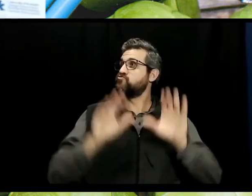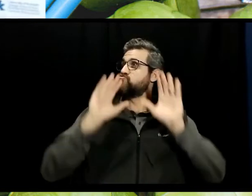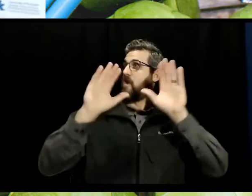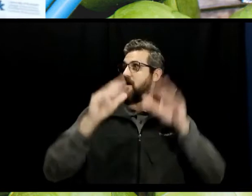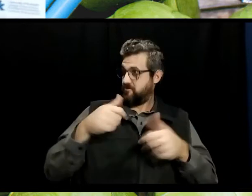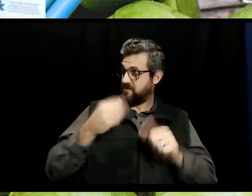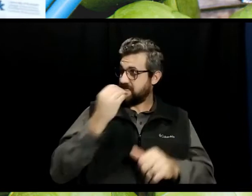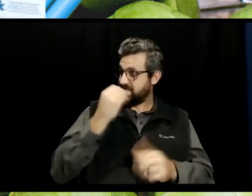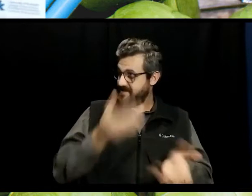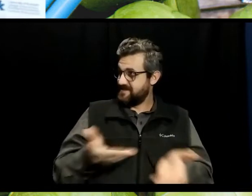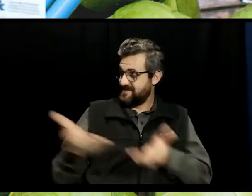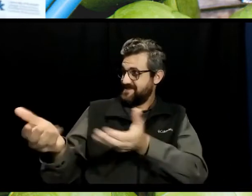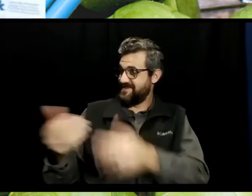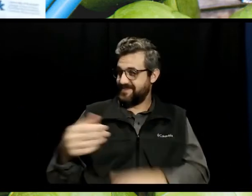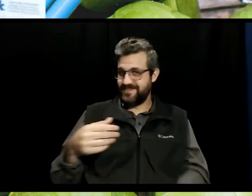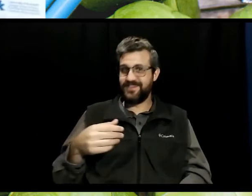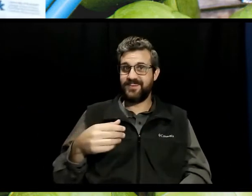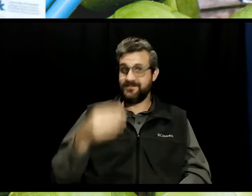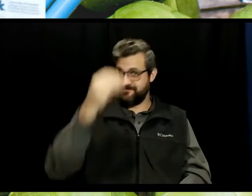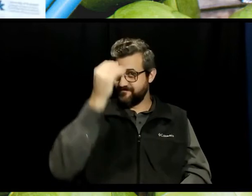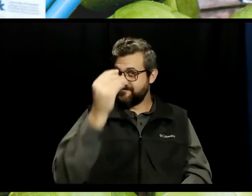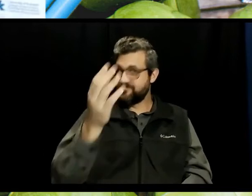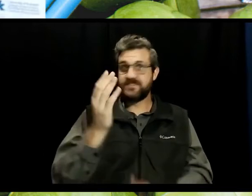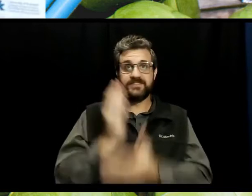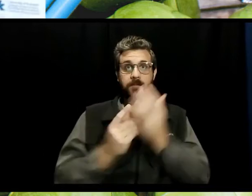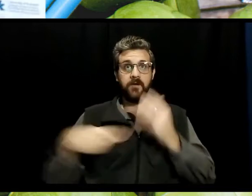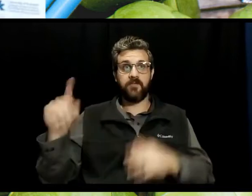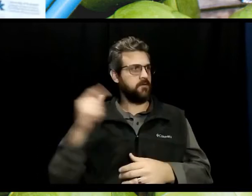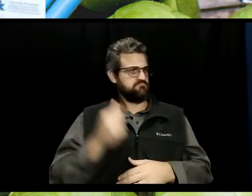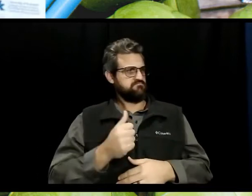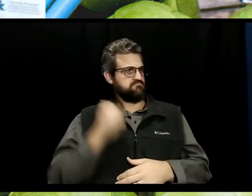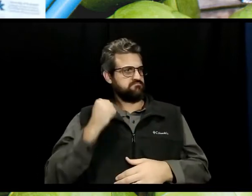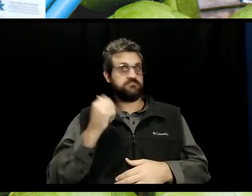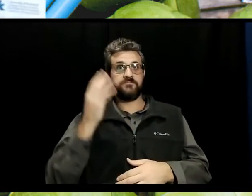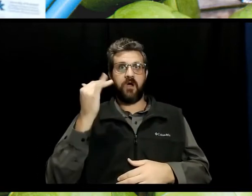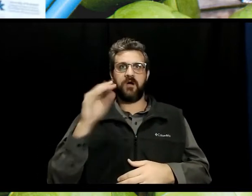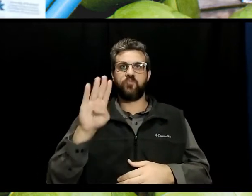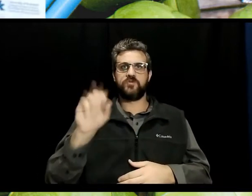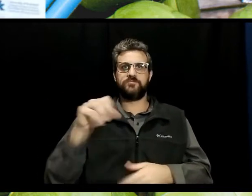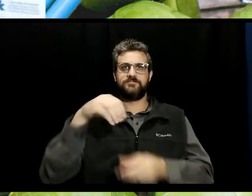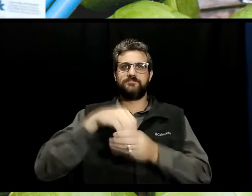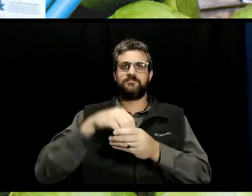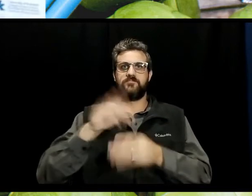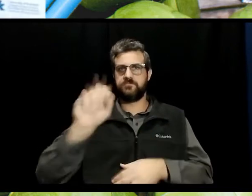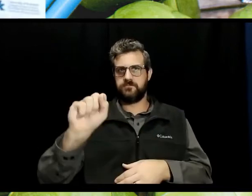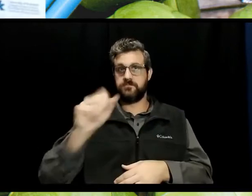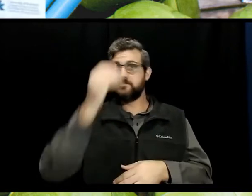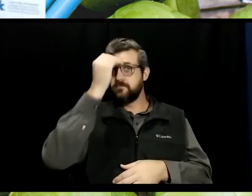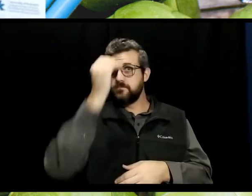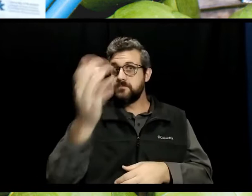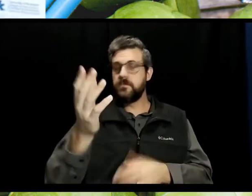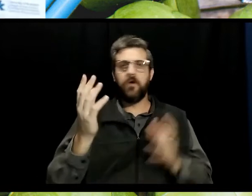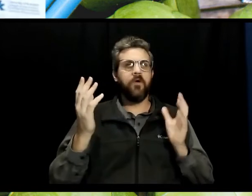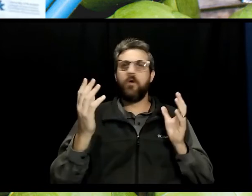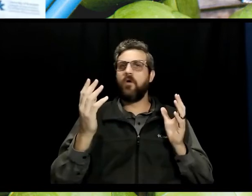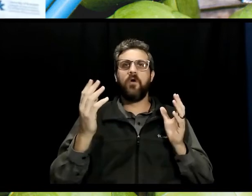to try it." Well, I'm going to tell you, some of them would not try it because it had Brussels sprouts. But let me tell you, it infused